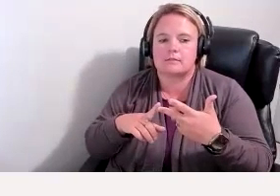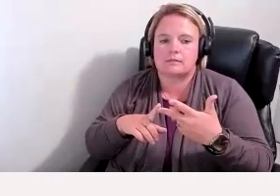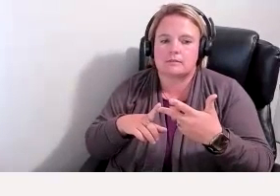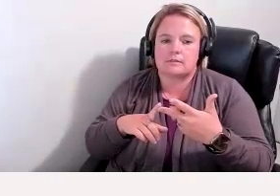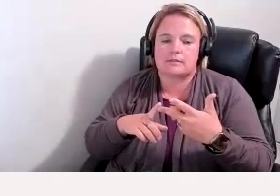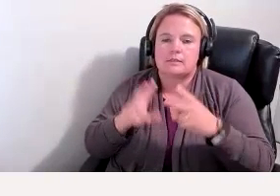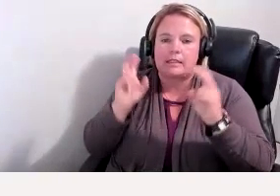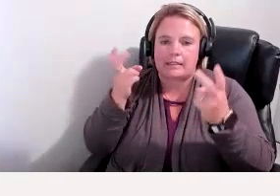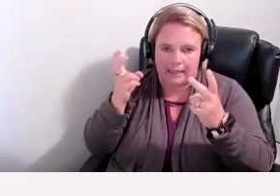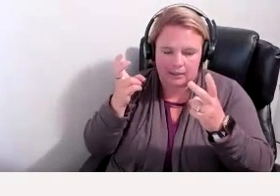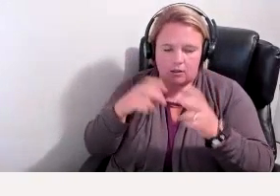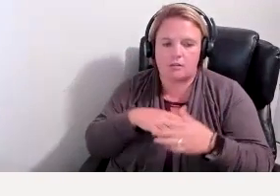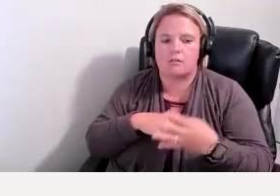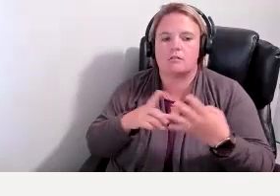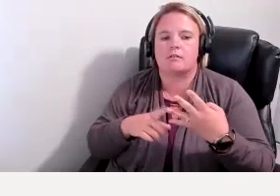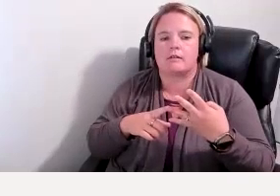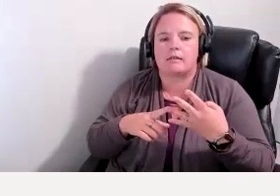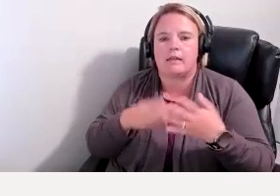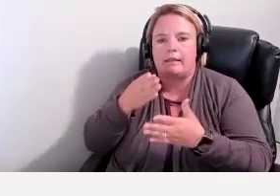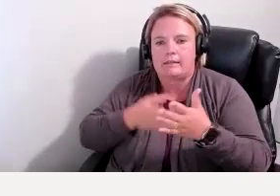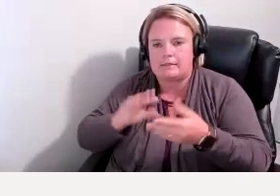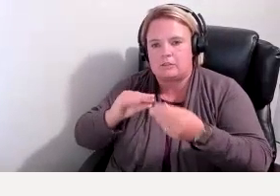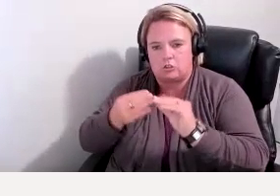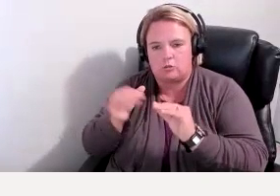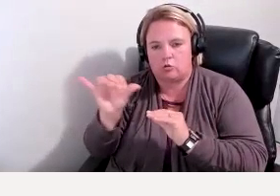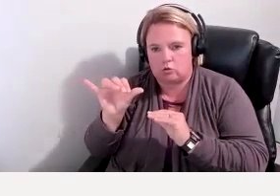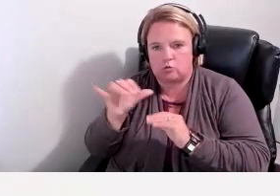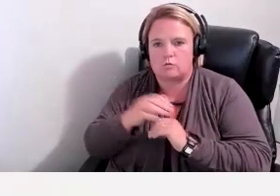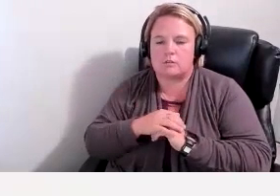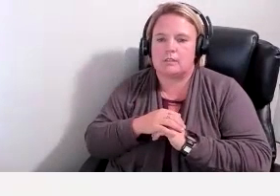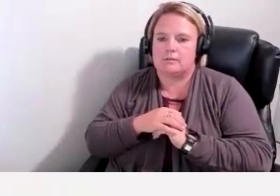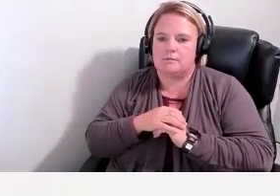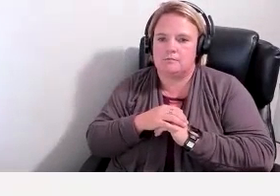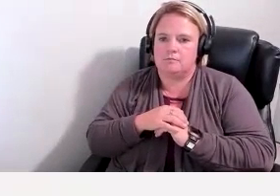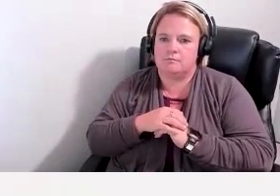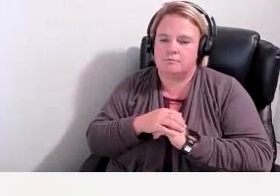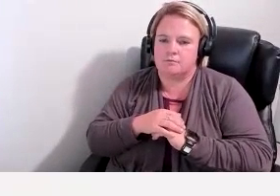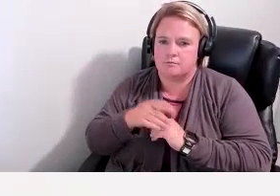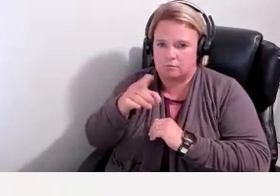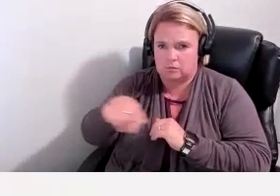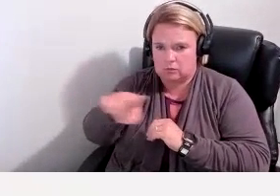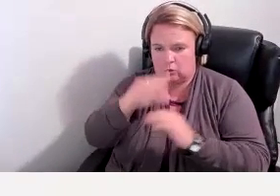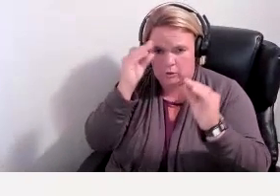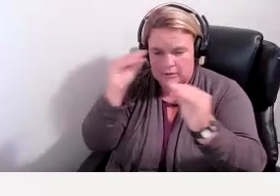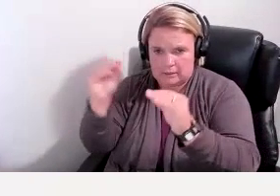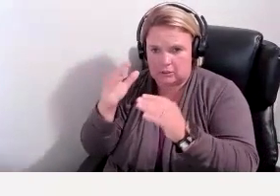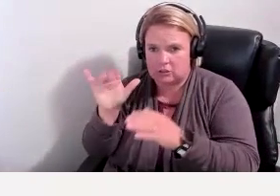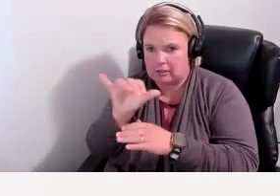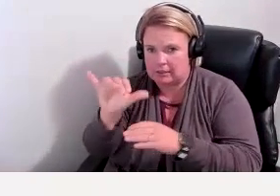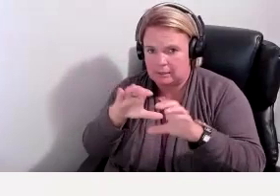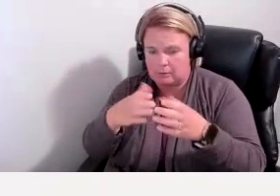course title, then the section number. But do you all teach like the same course, but